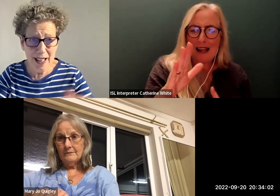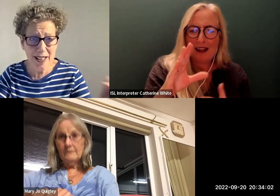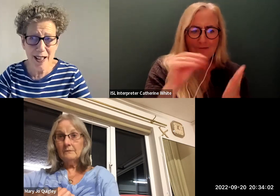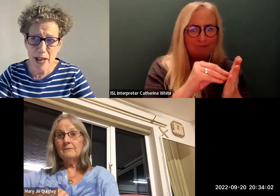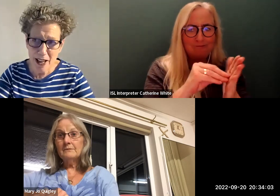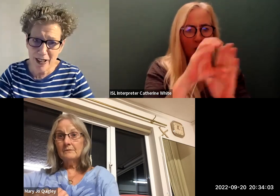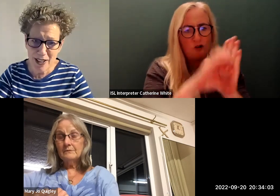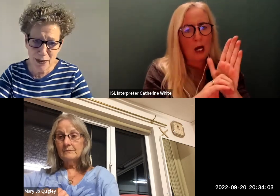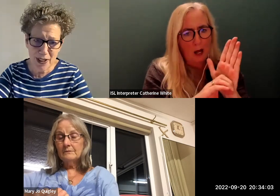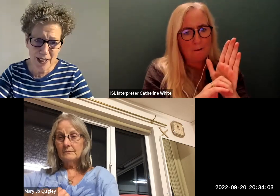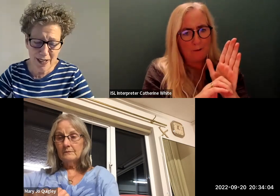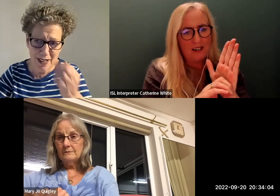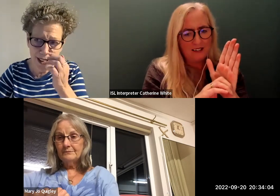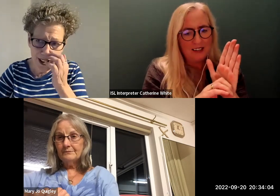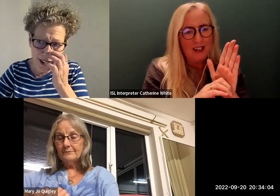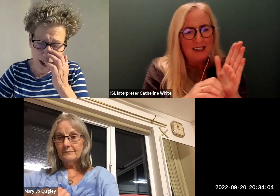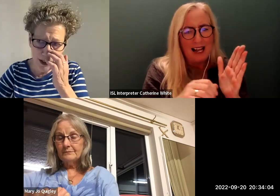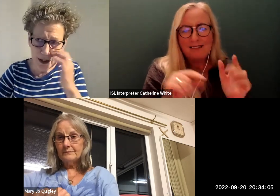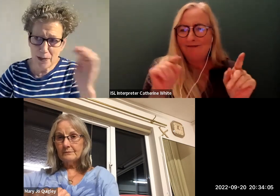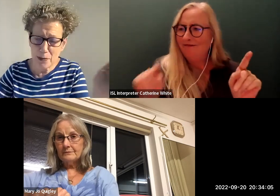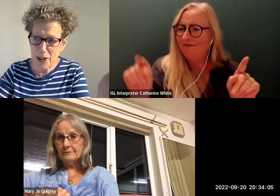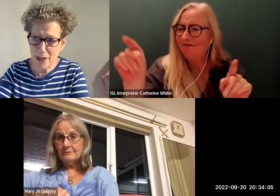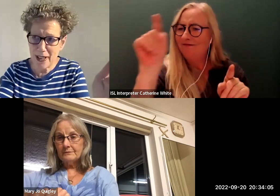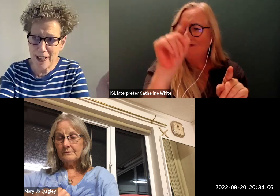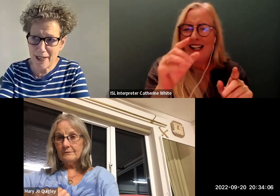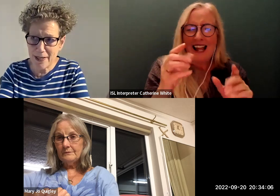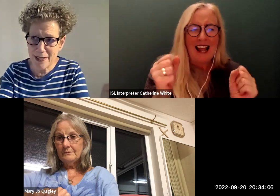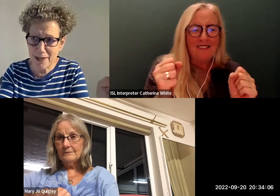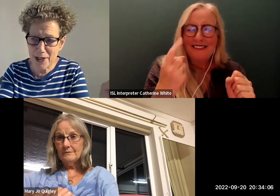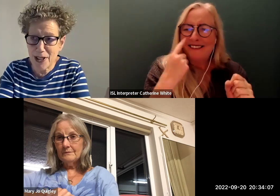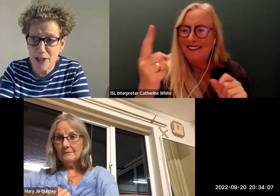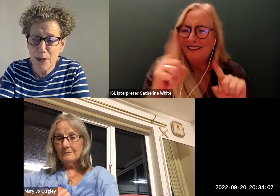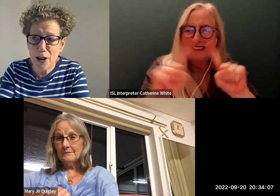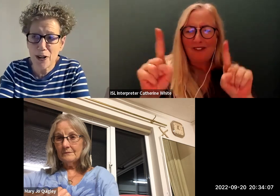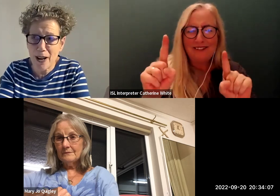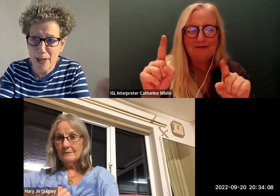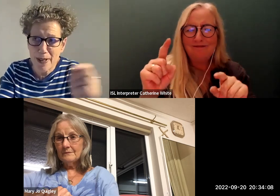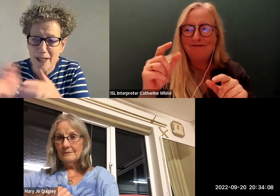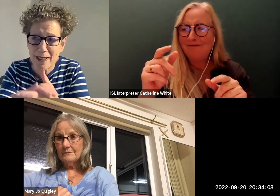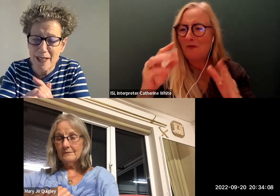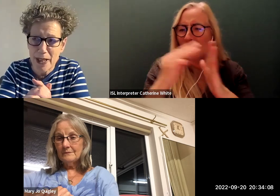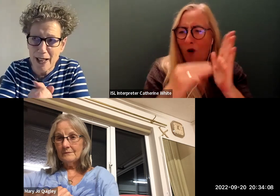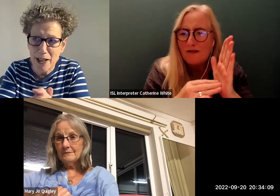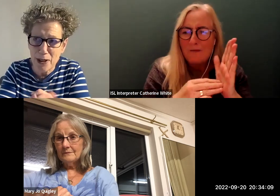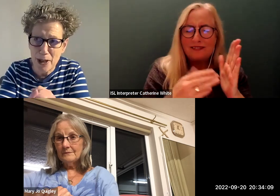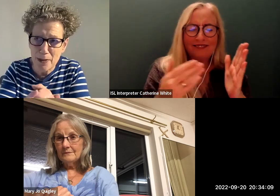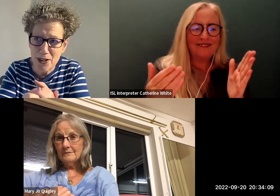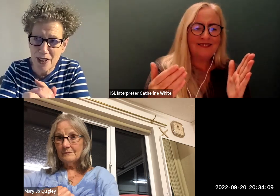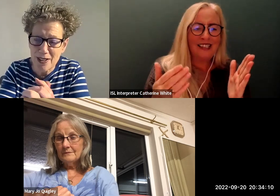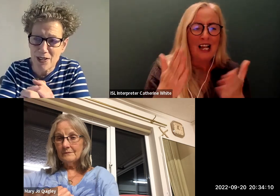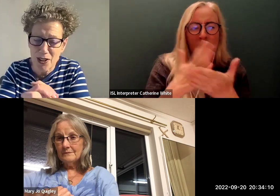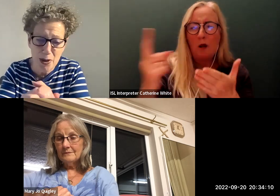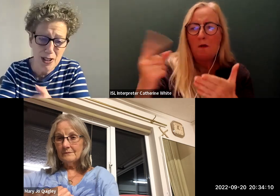I'm hearing different things on whether different programs. I mean, somebody I know at the